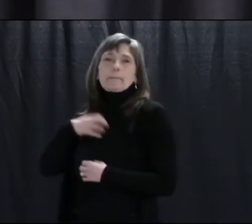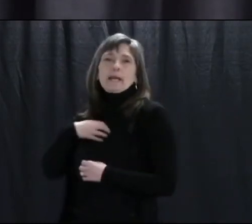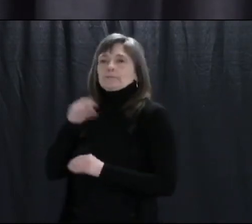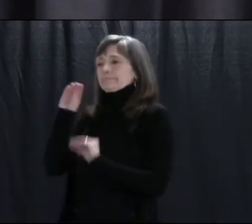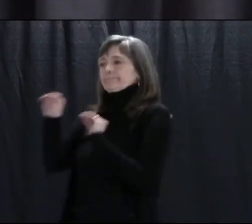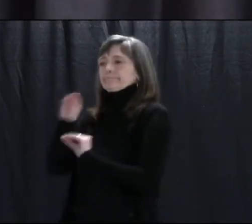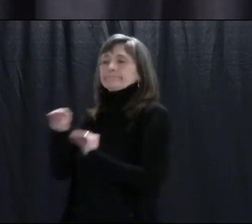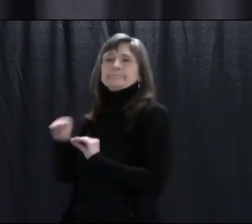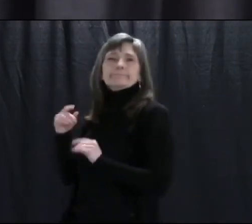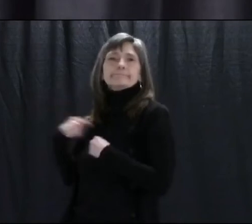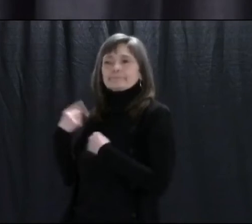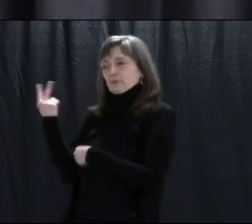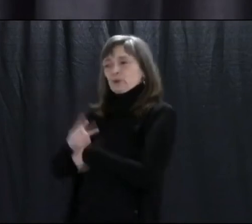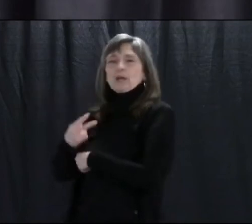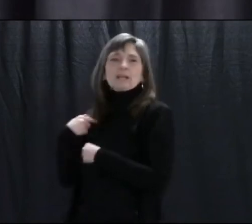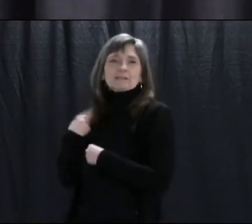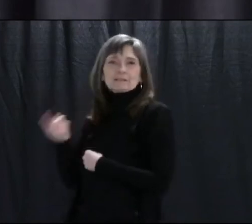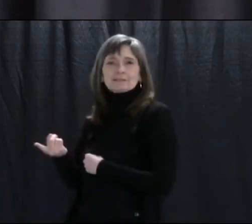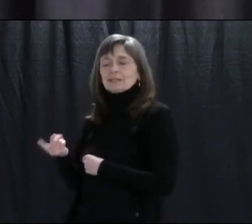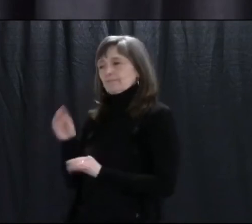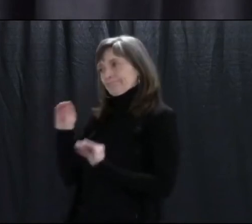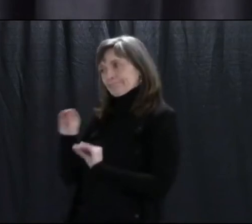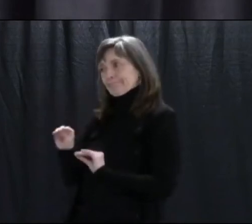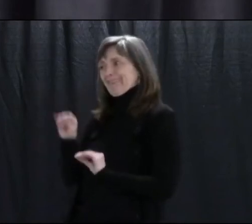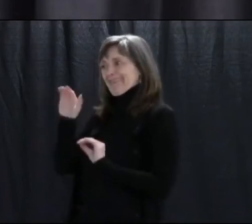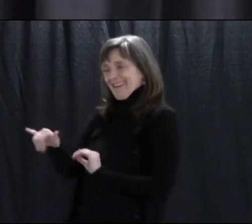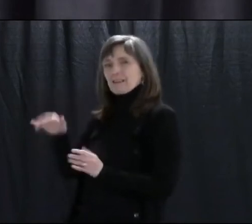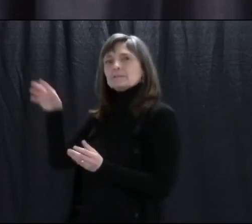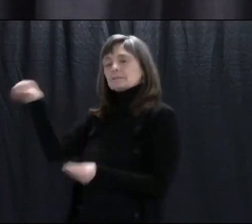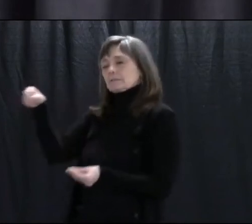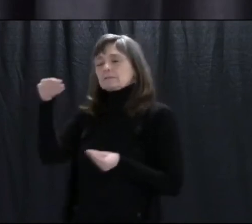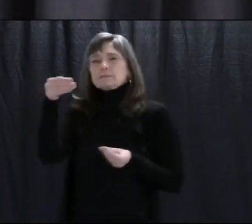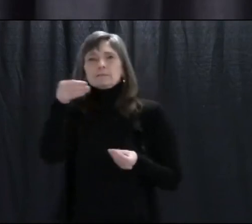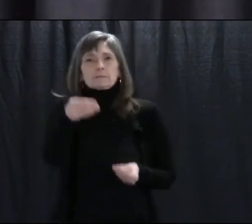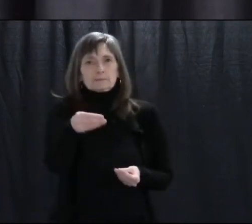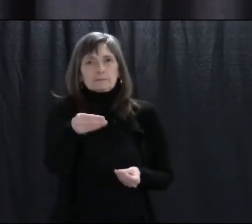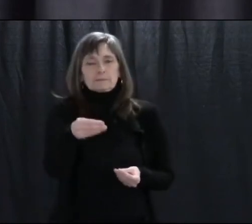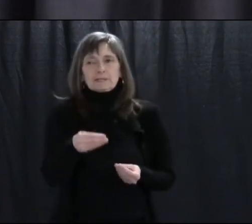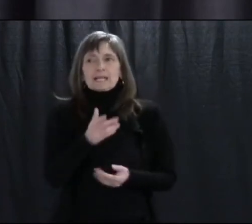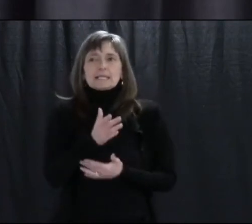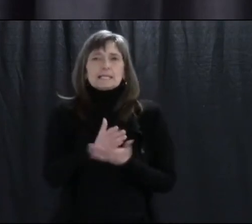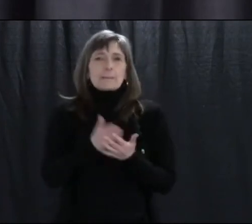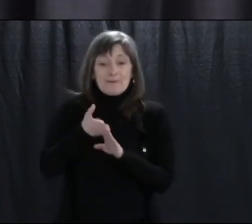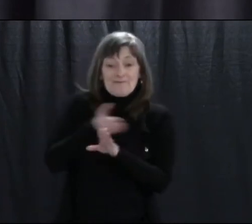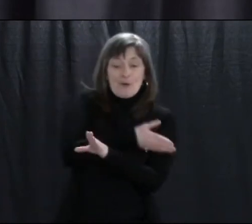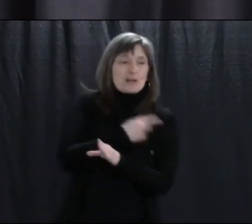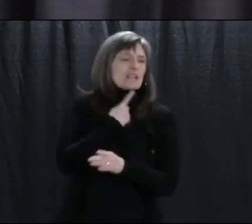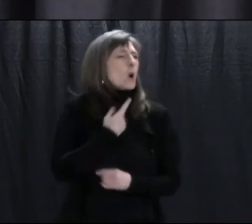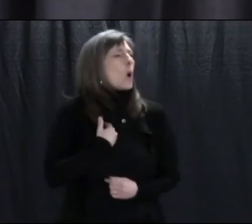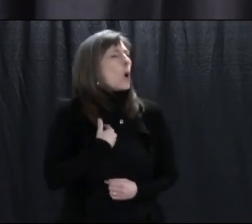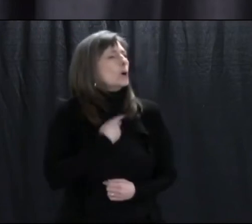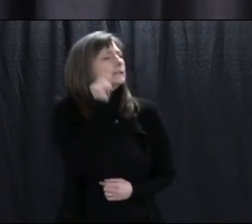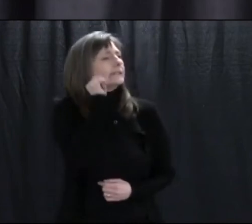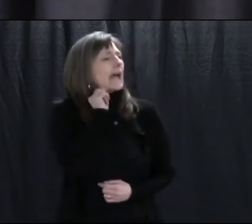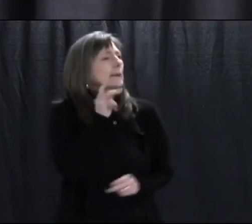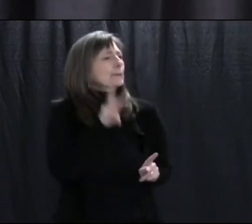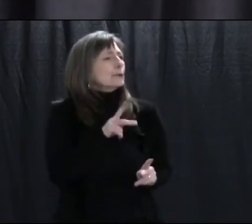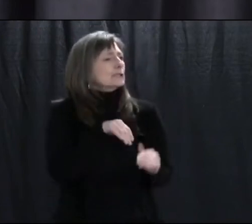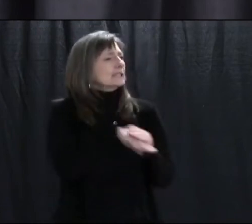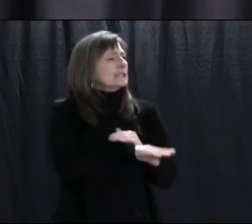because over the course of the last few days, it's really been I've seen somebody who looks very tanned walking down the street and going